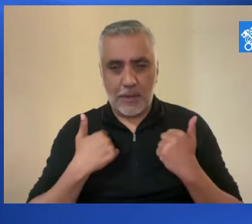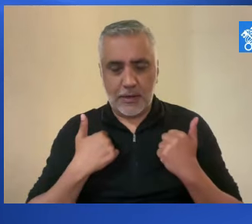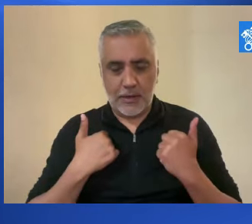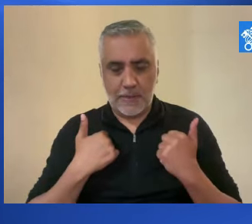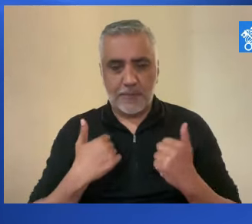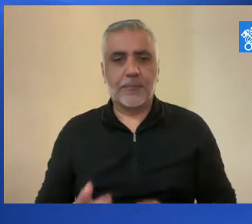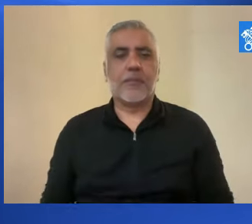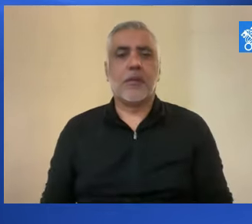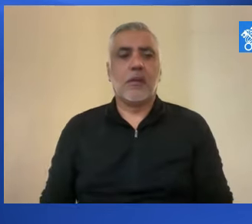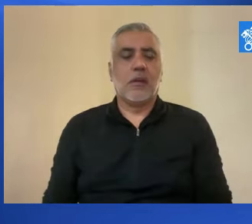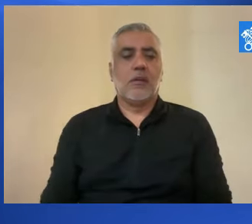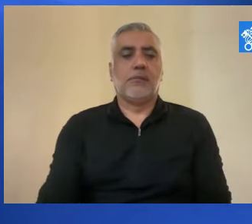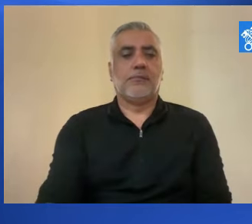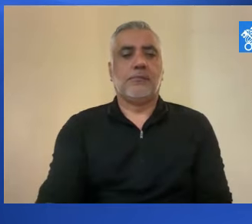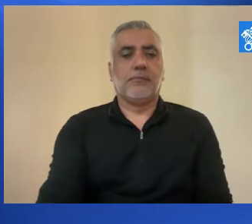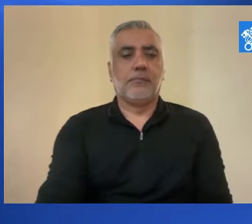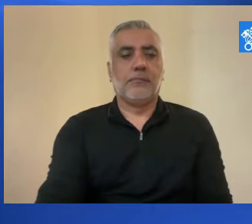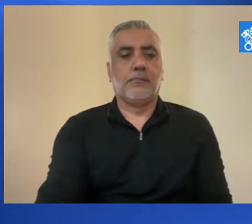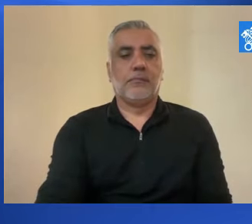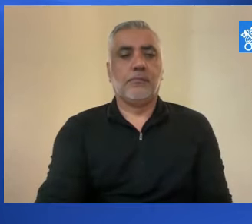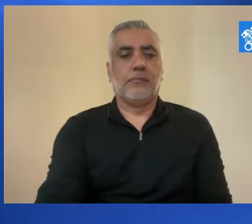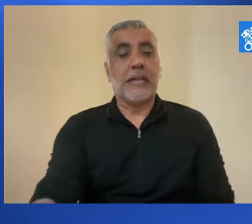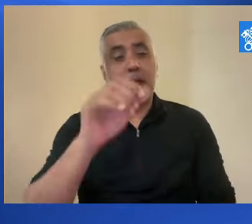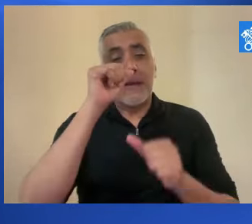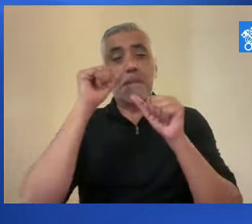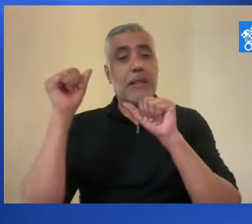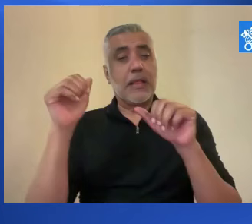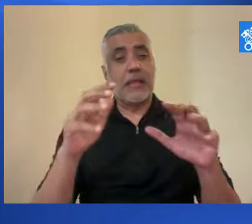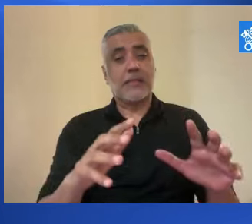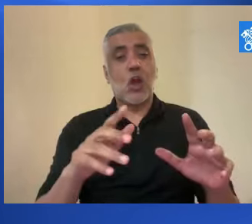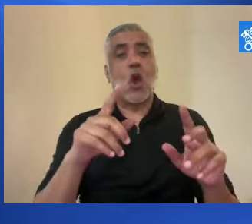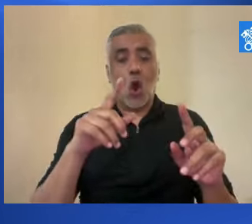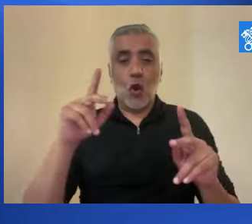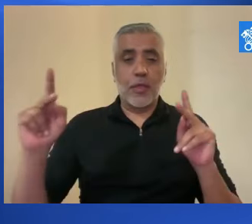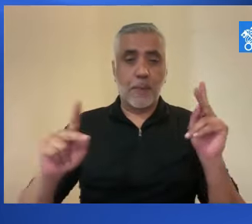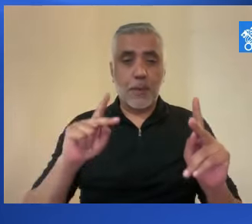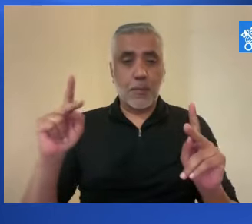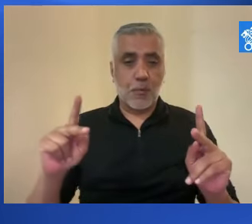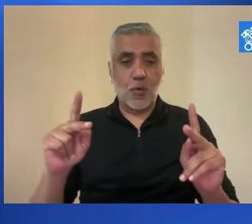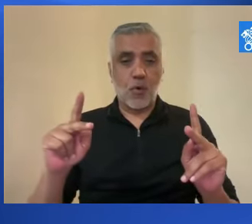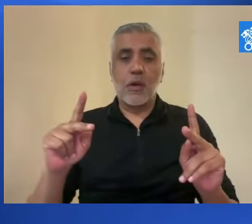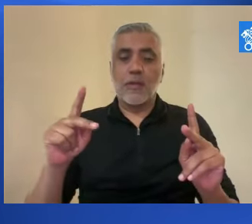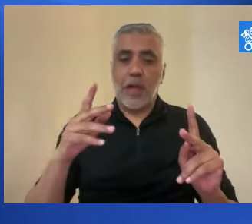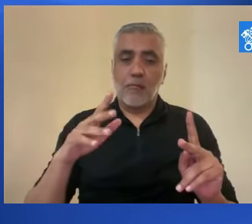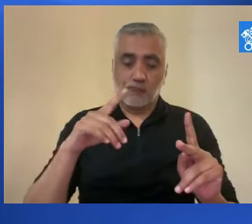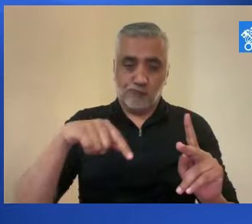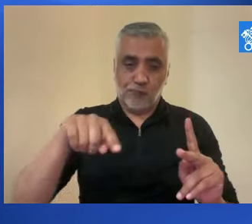Blessed are the people who hold in their heart the perception of their own smallness.